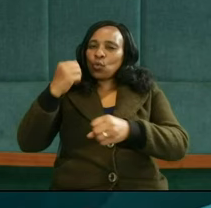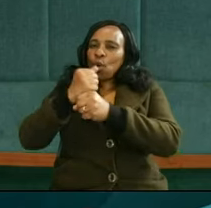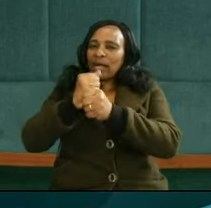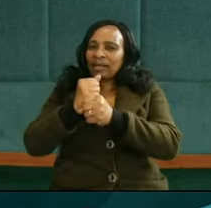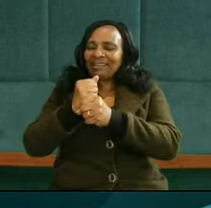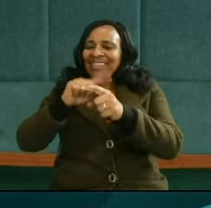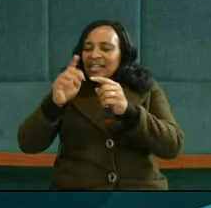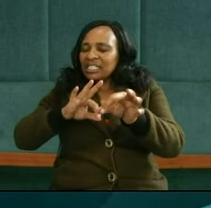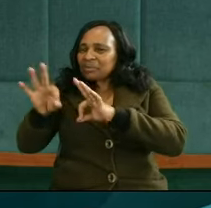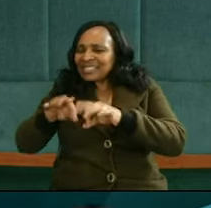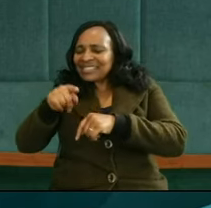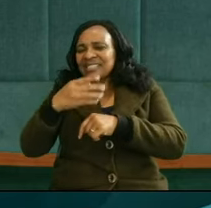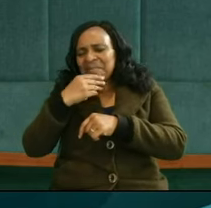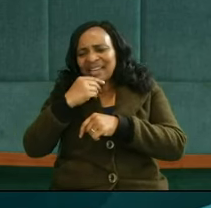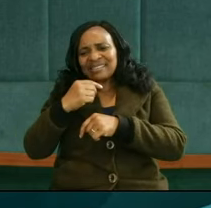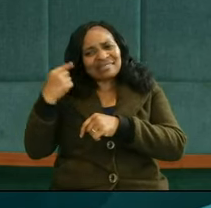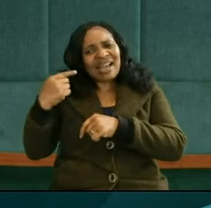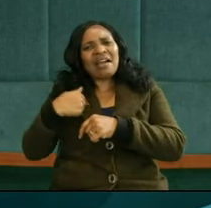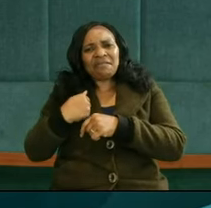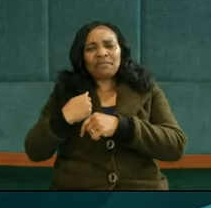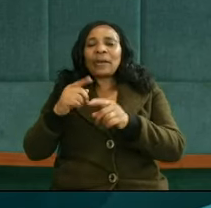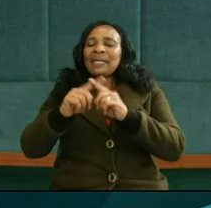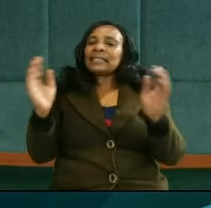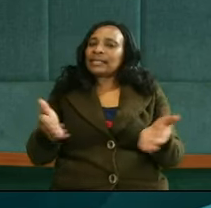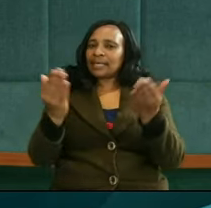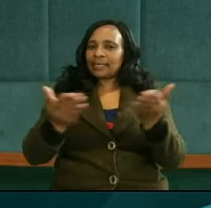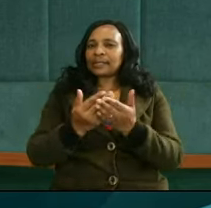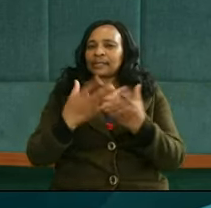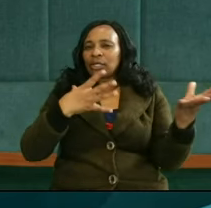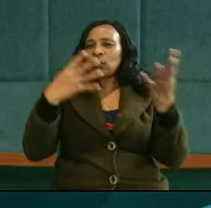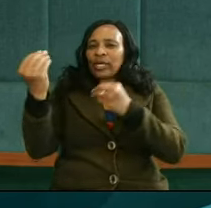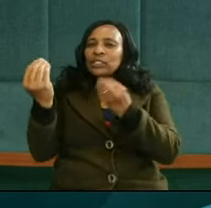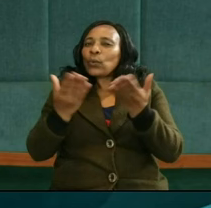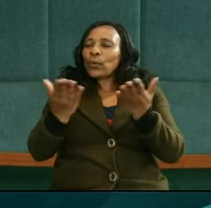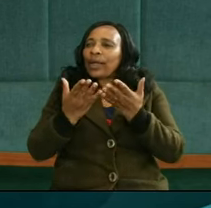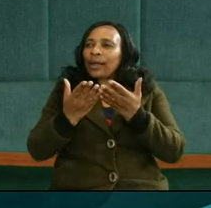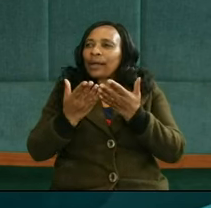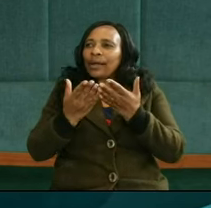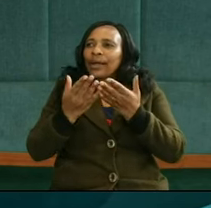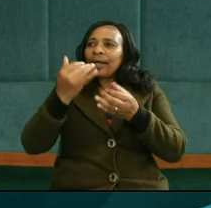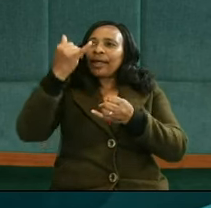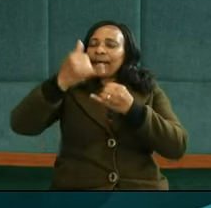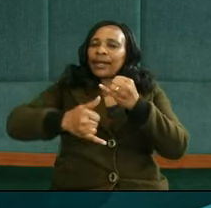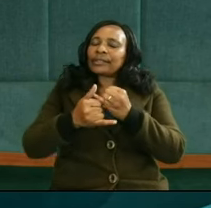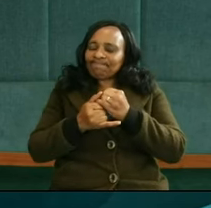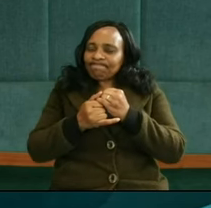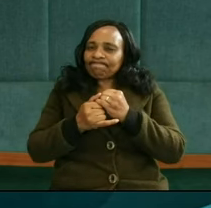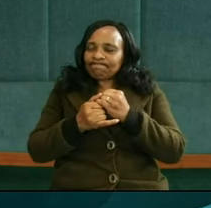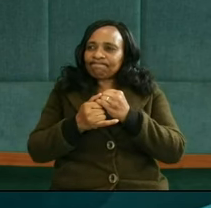William mad?" But William Carey went to India, where he labored for 40